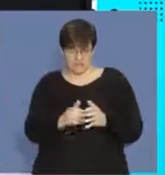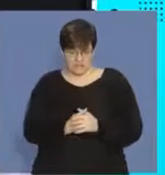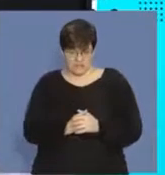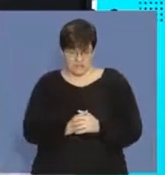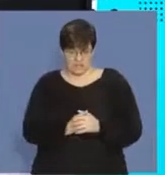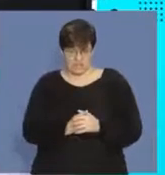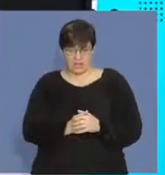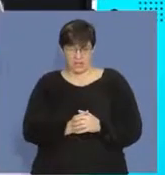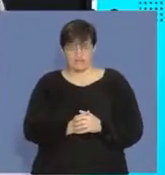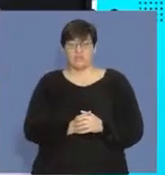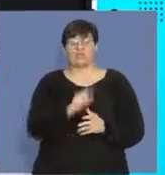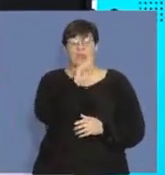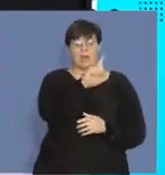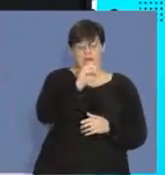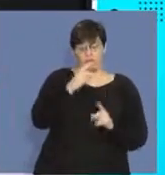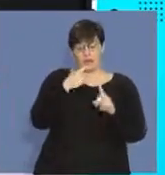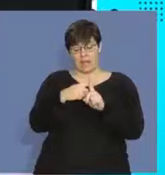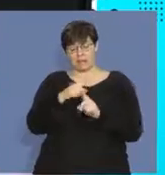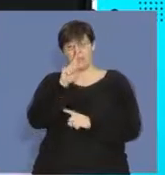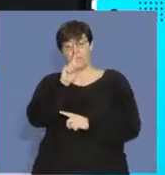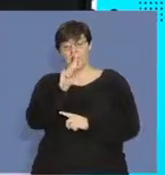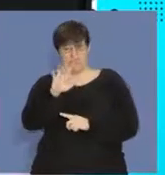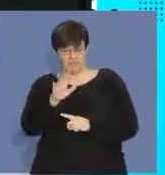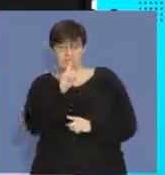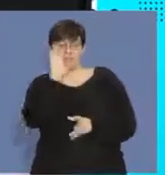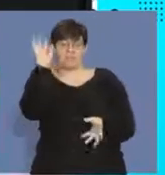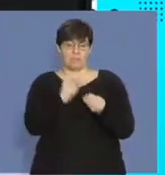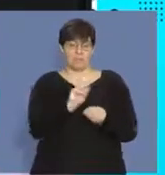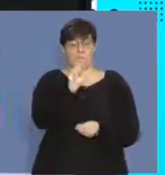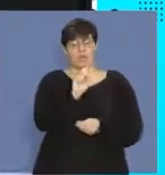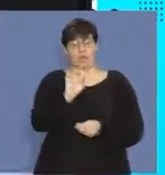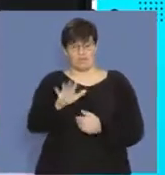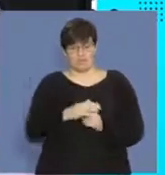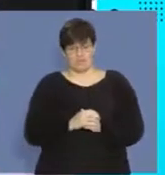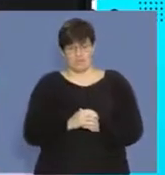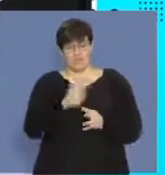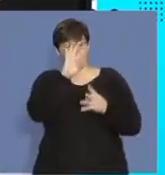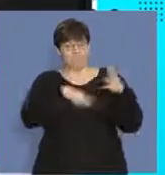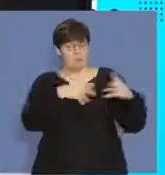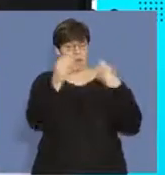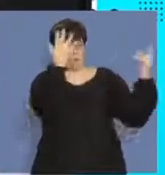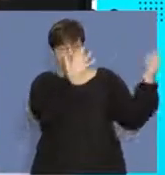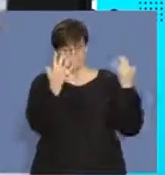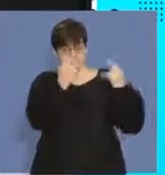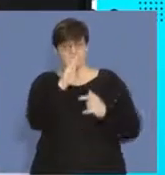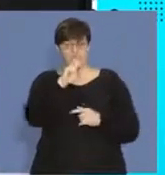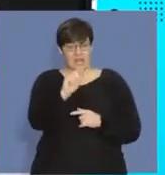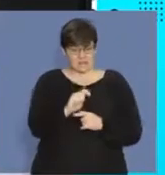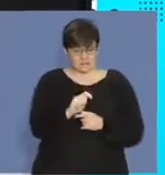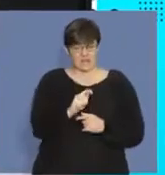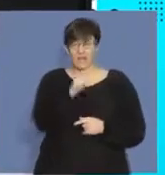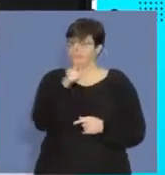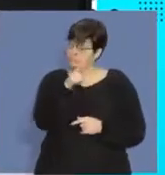your VAT. So it's 100 plus the 15 to give you 115. So these formula that we use